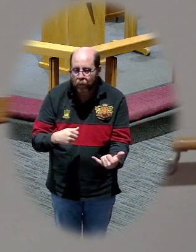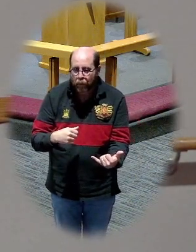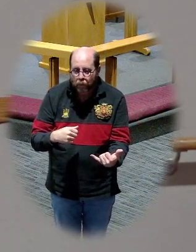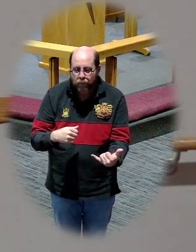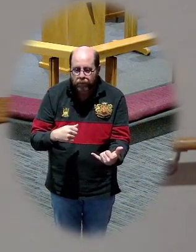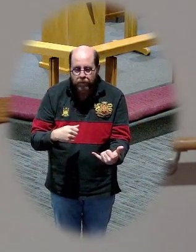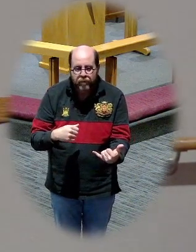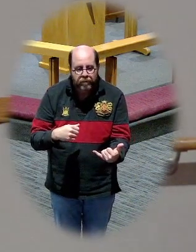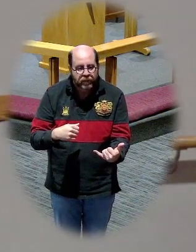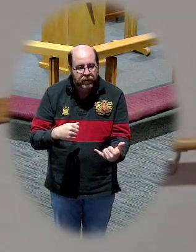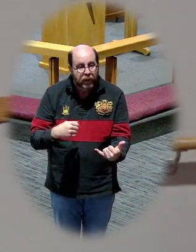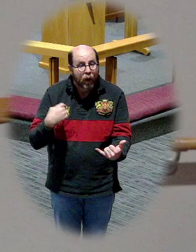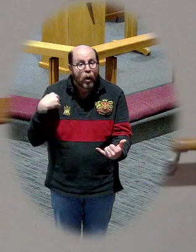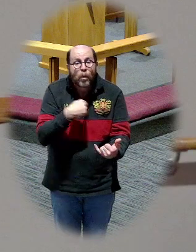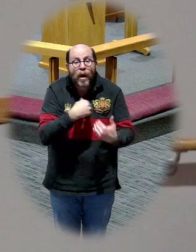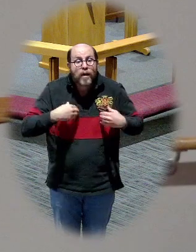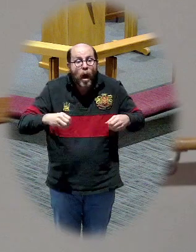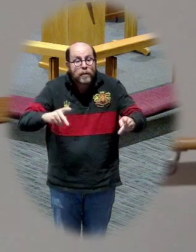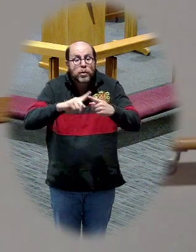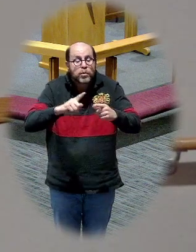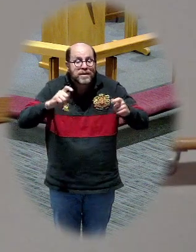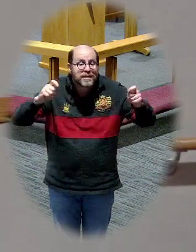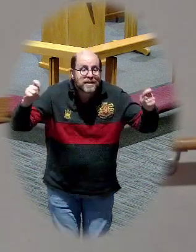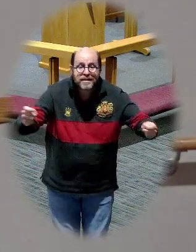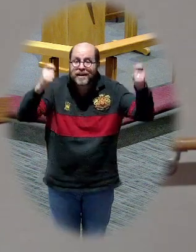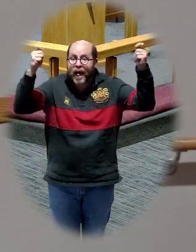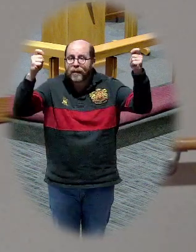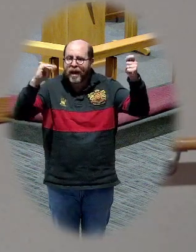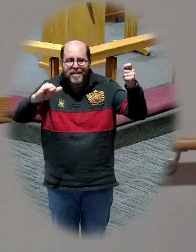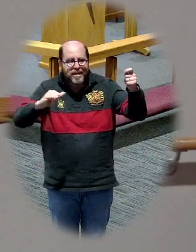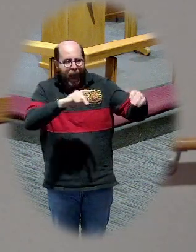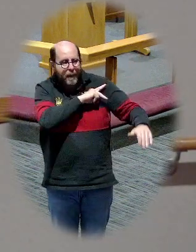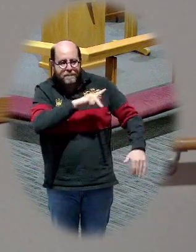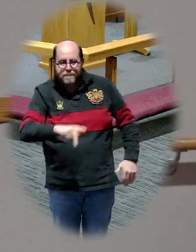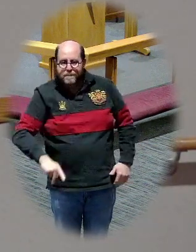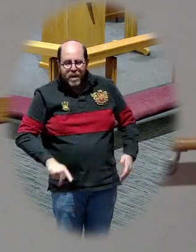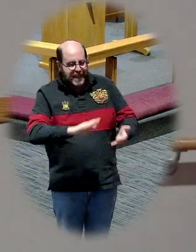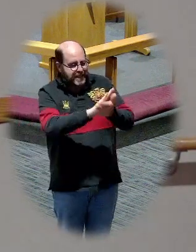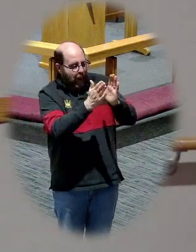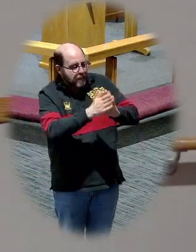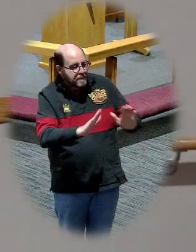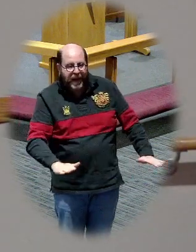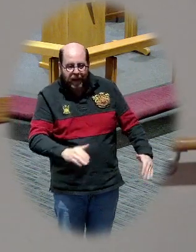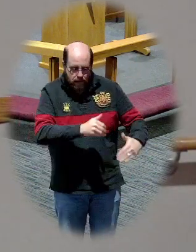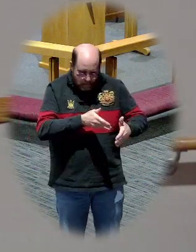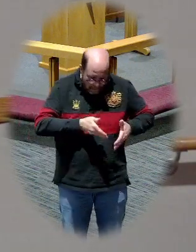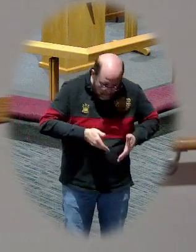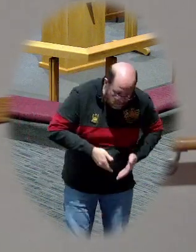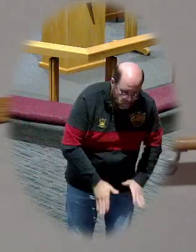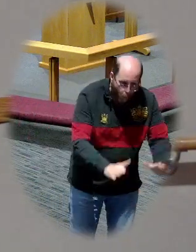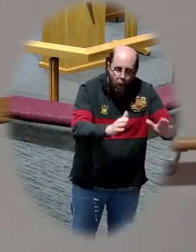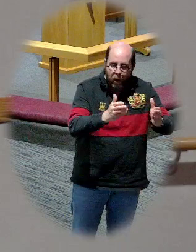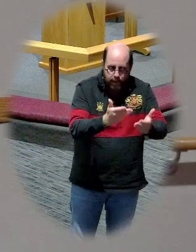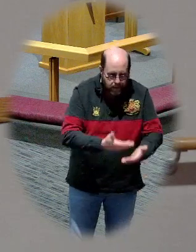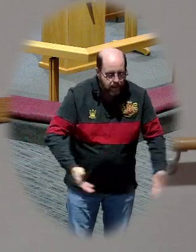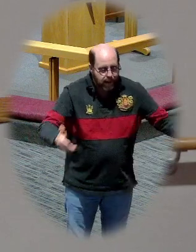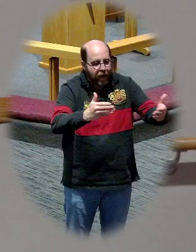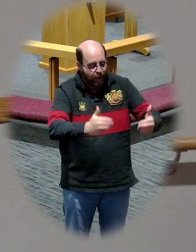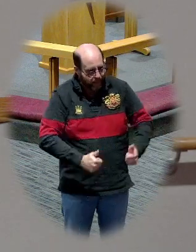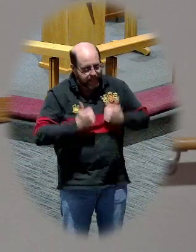We get to celebrate the Prince of Peace and his coming into the world in which we live